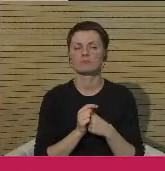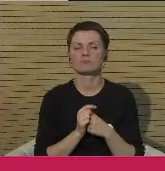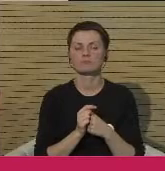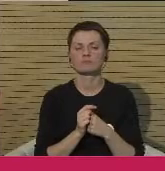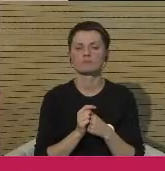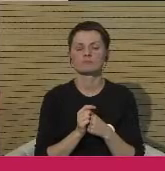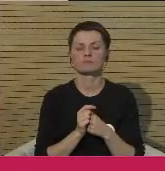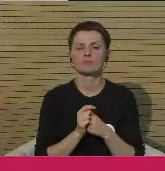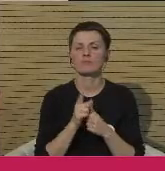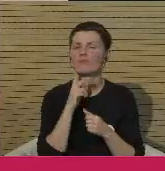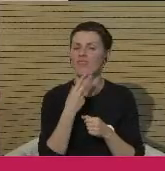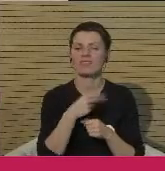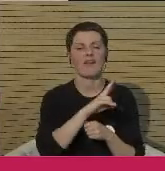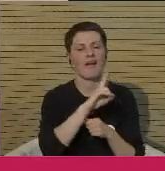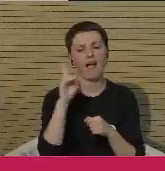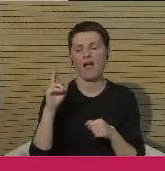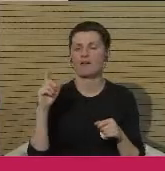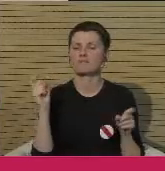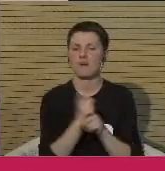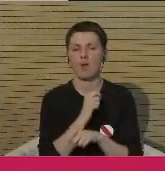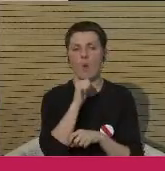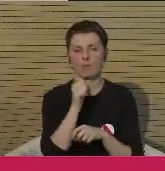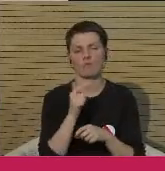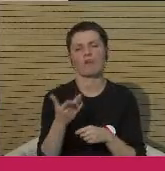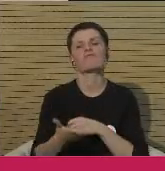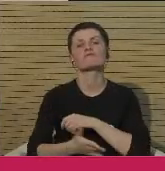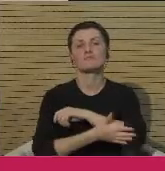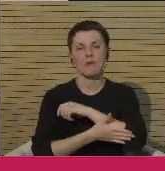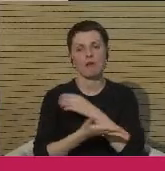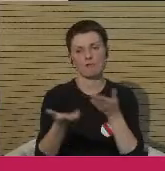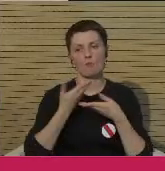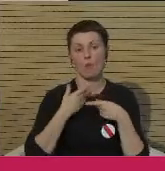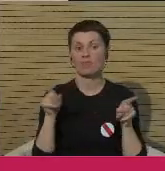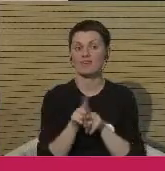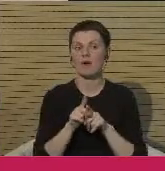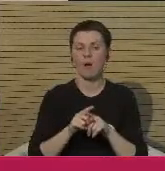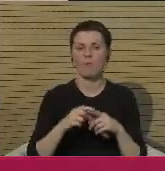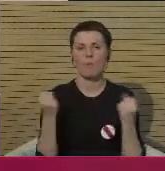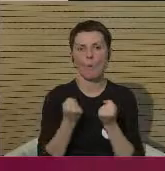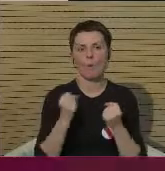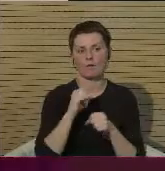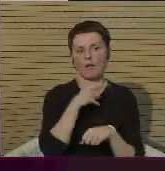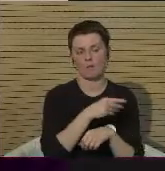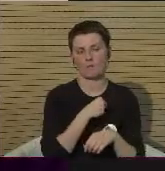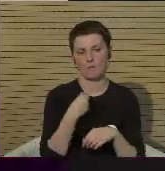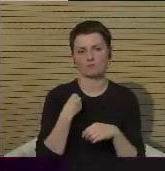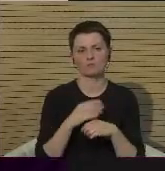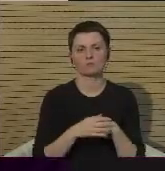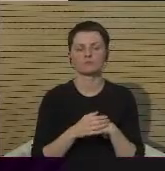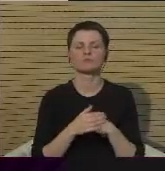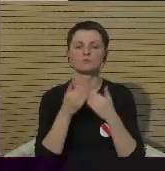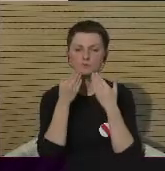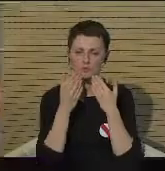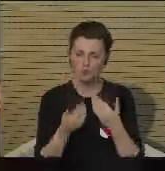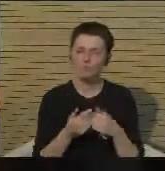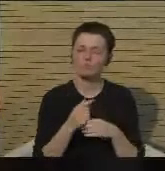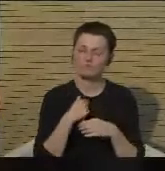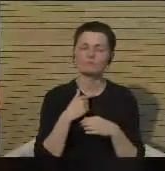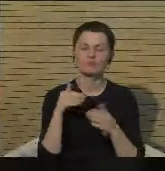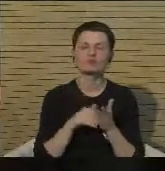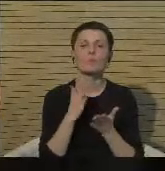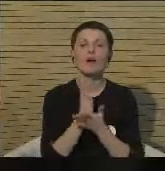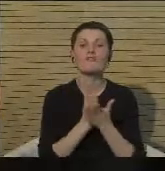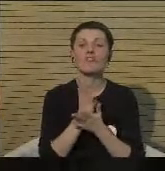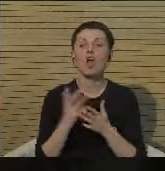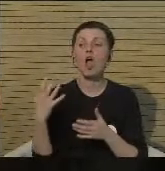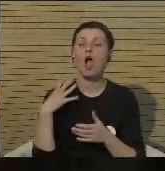feel it, we can see it, and it's not true about other European countries. Poland is really among the very, very